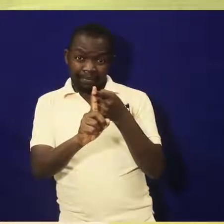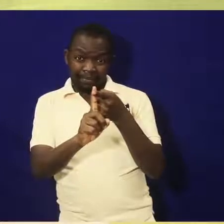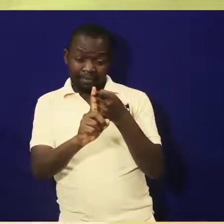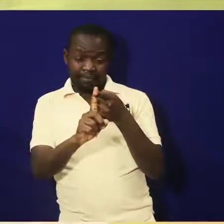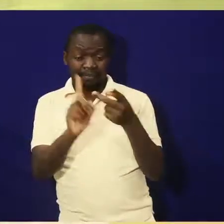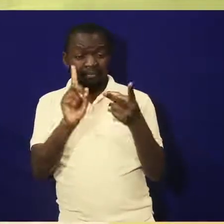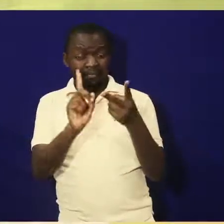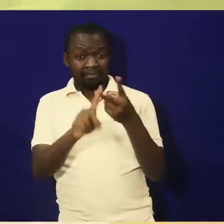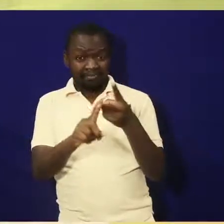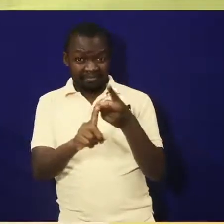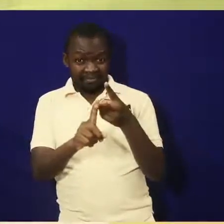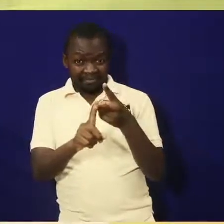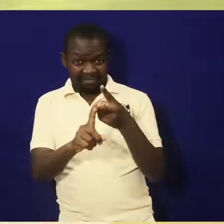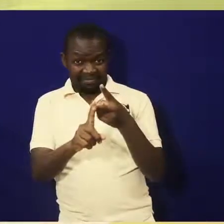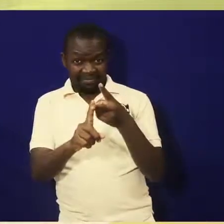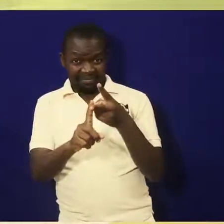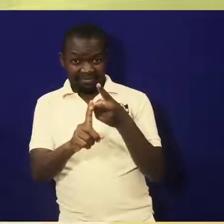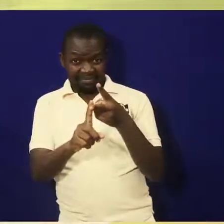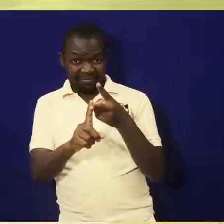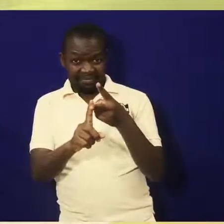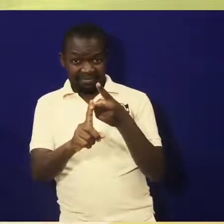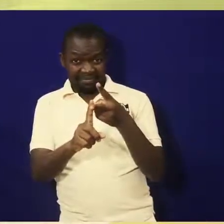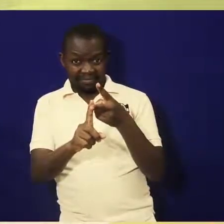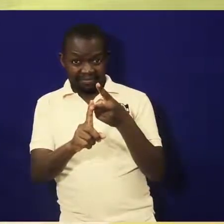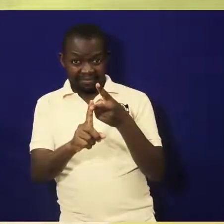number 2,